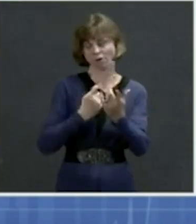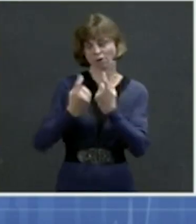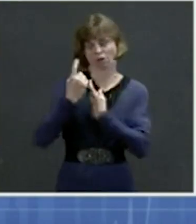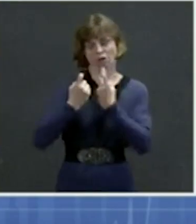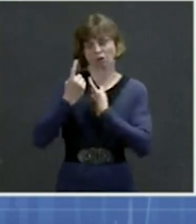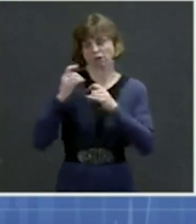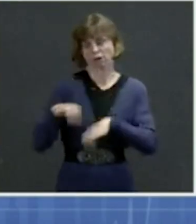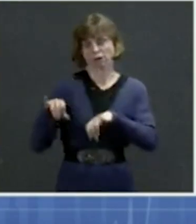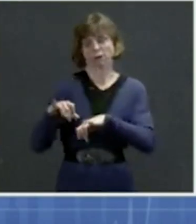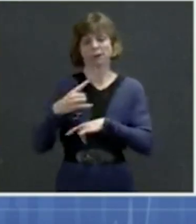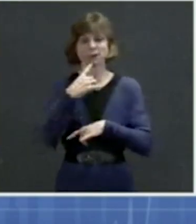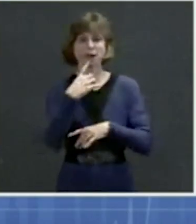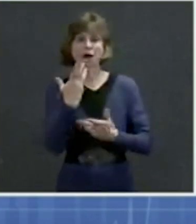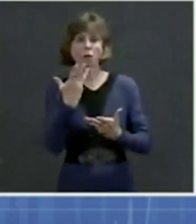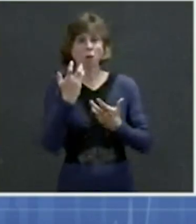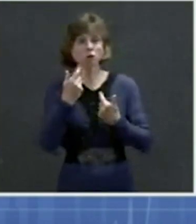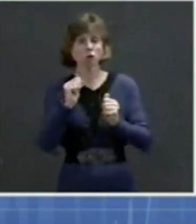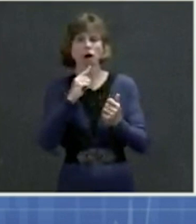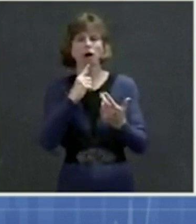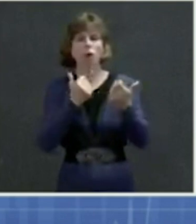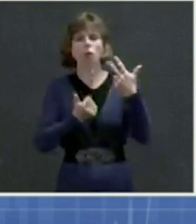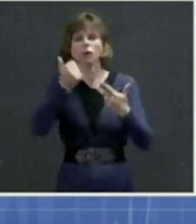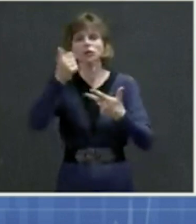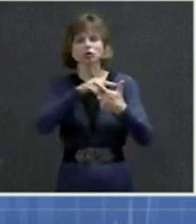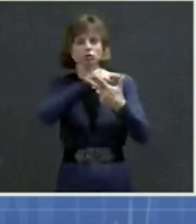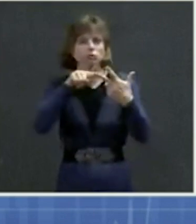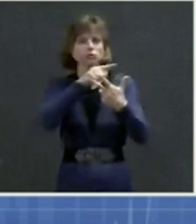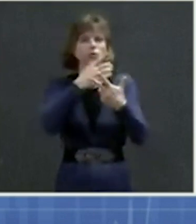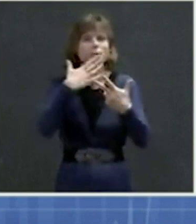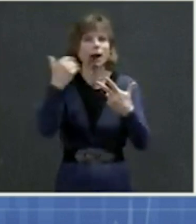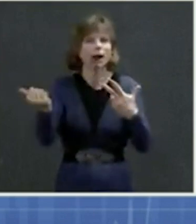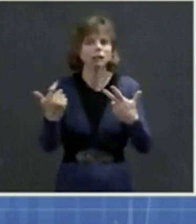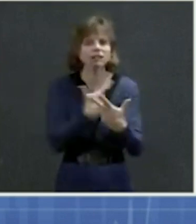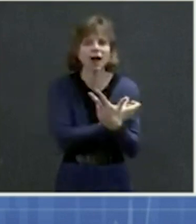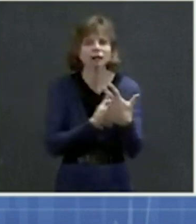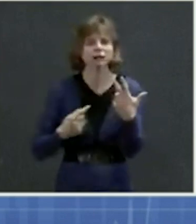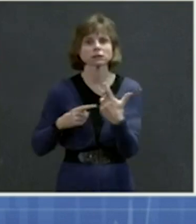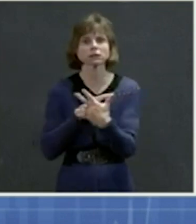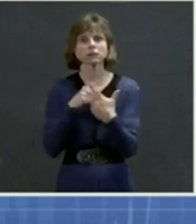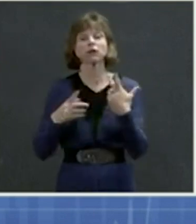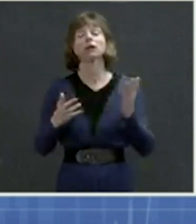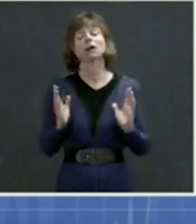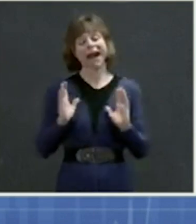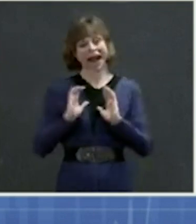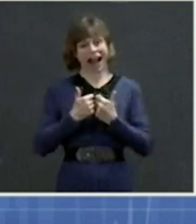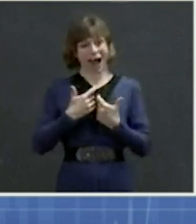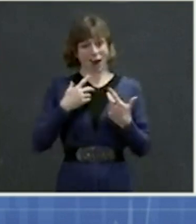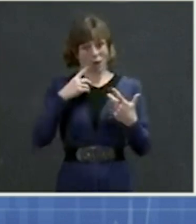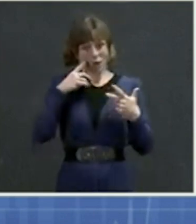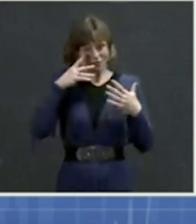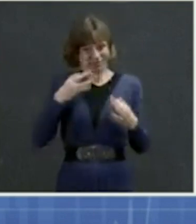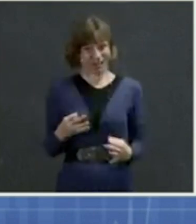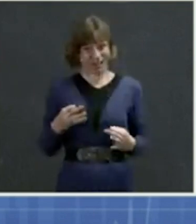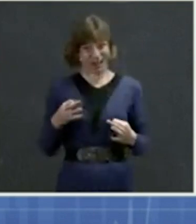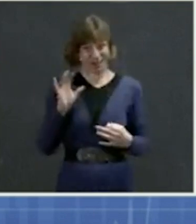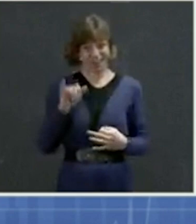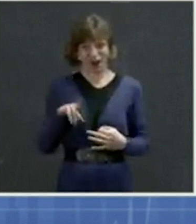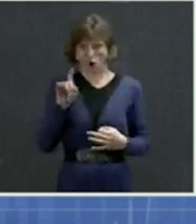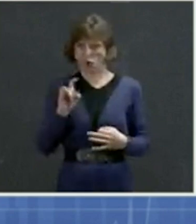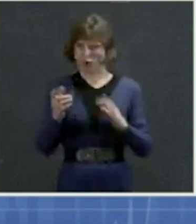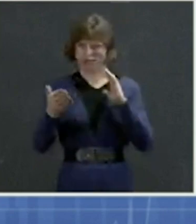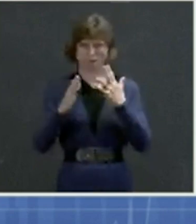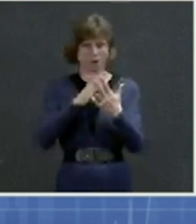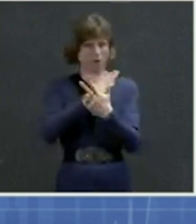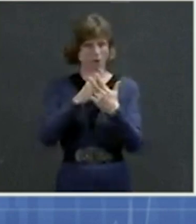We always say, what vaccine is better than the other vaccine? In order to be able to determine that, you would have to compare them head to